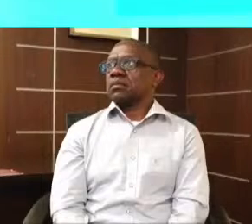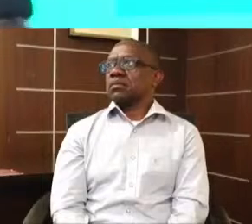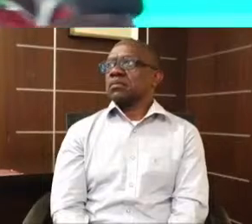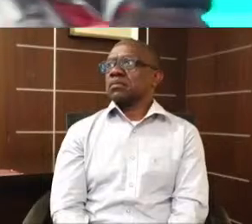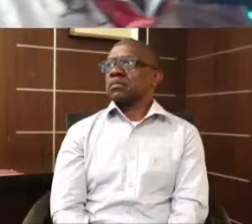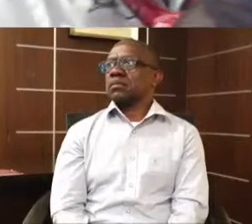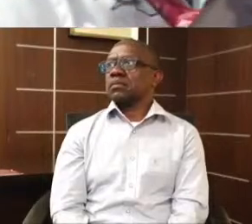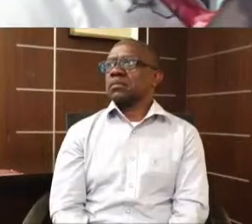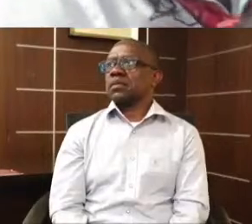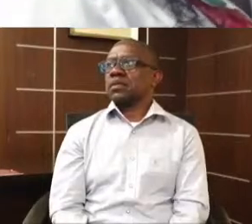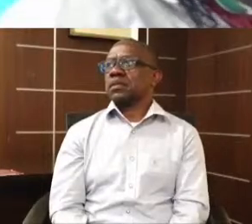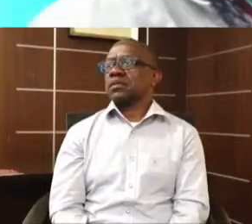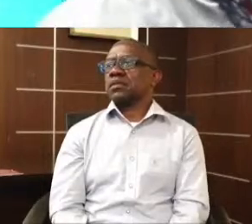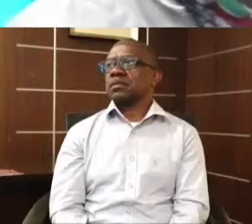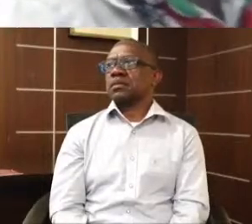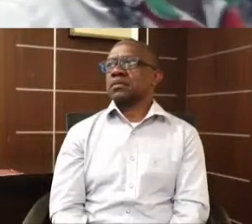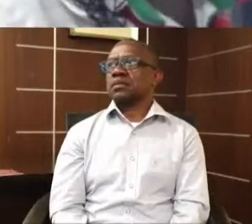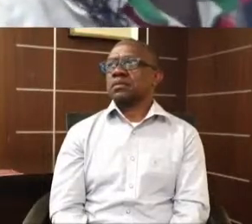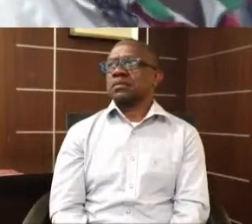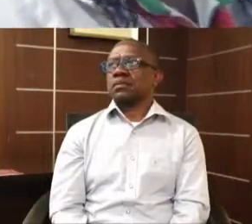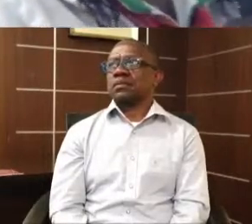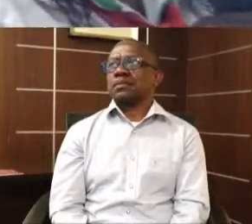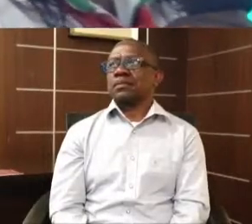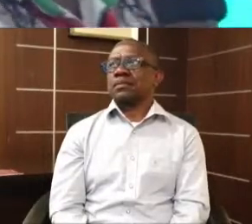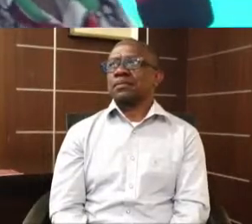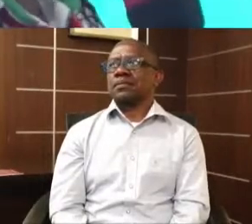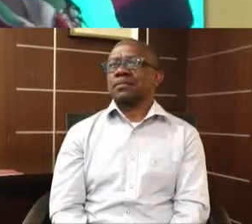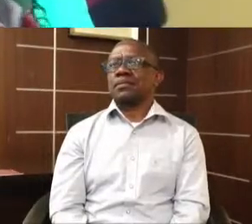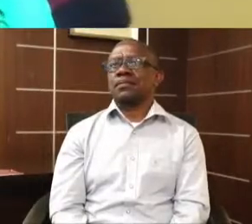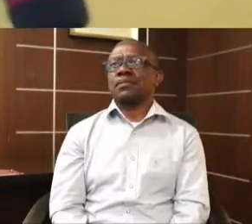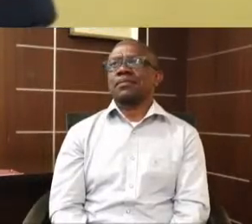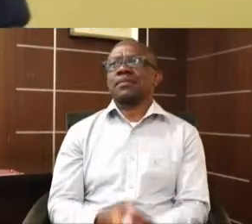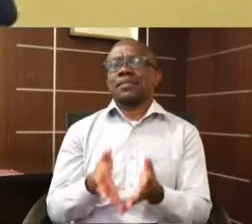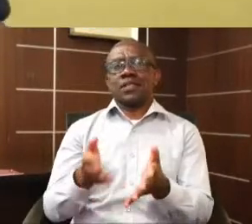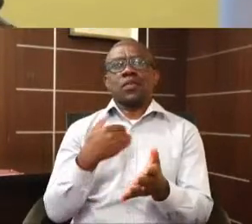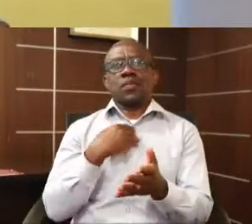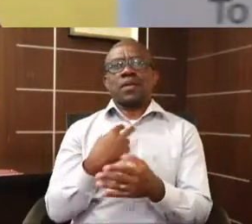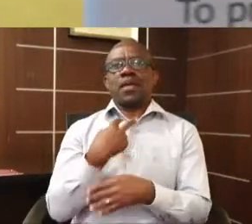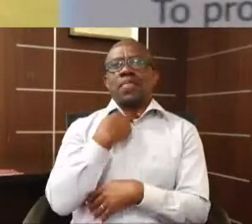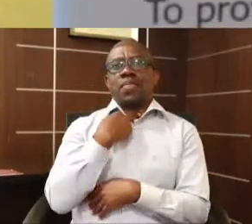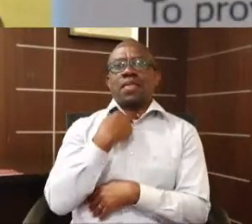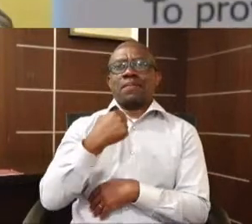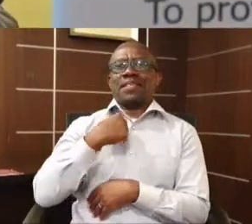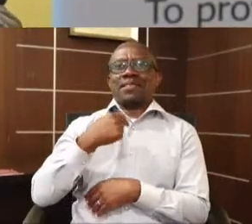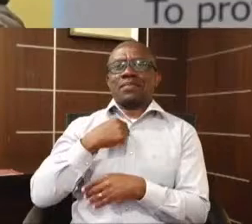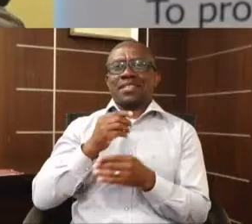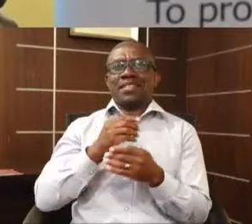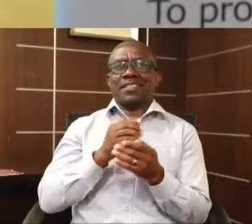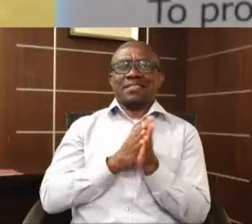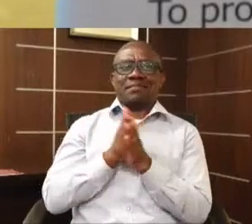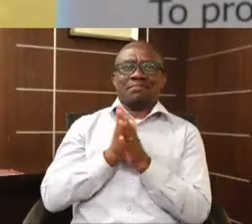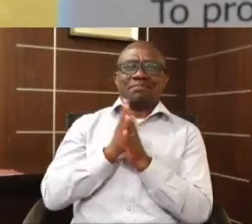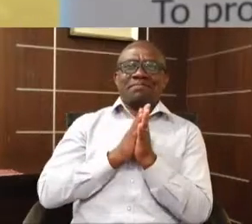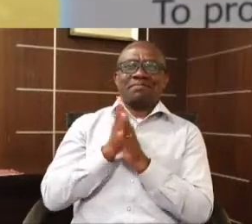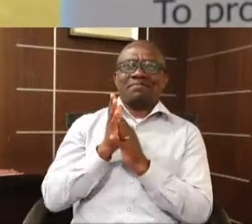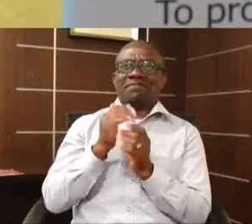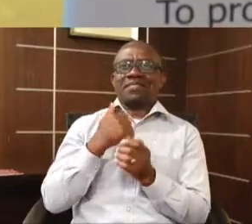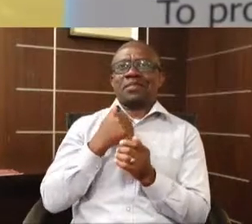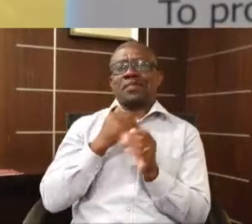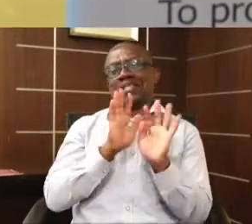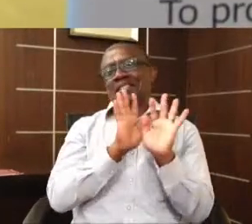From now on, I think I'll time. Hiyo ni vile I wanted to start at that one, but I was an interested party, so I let it